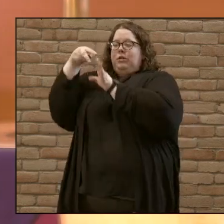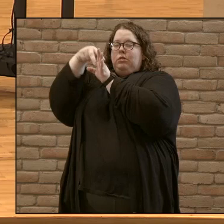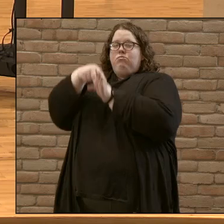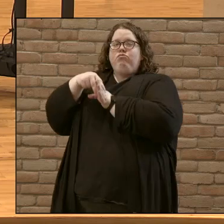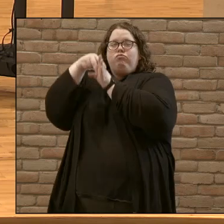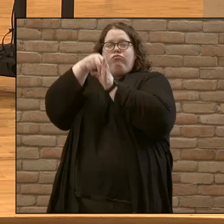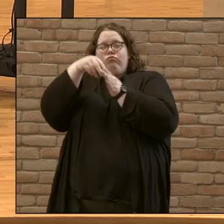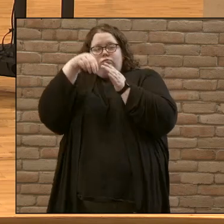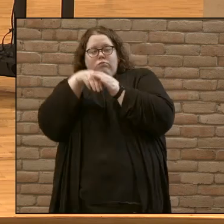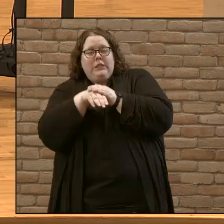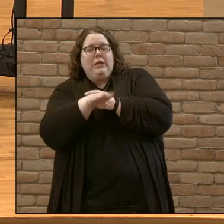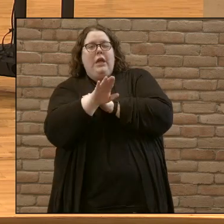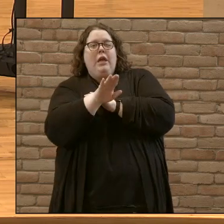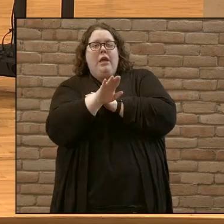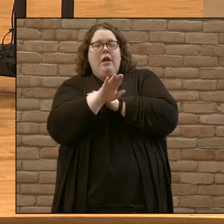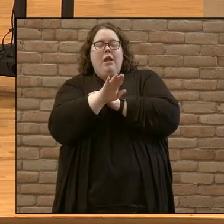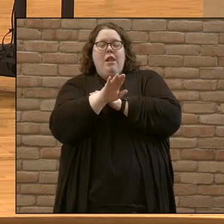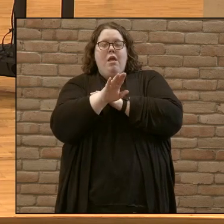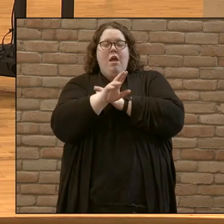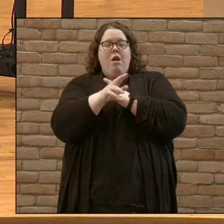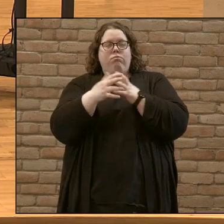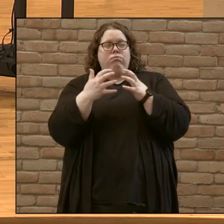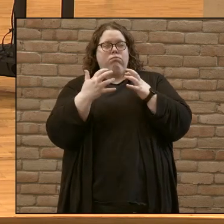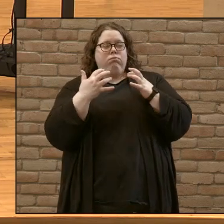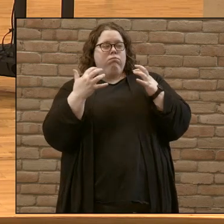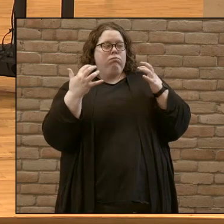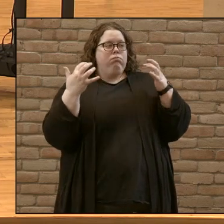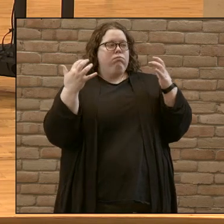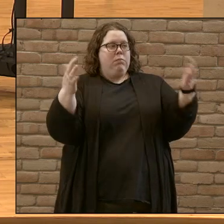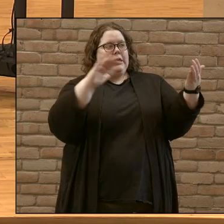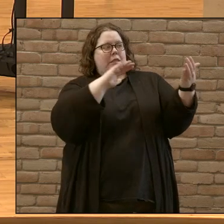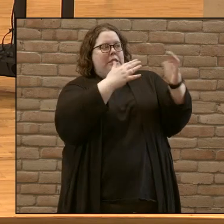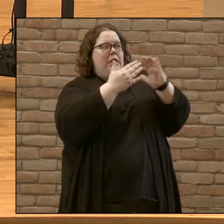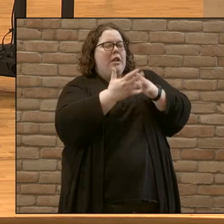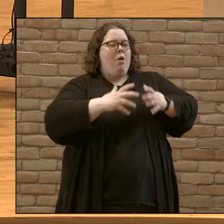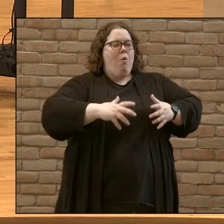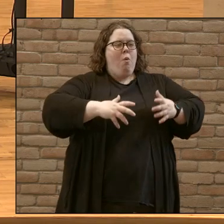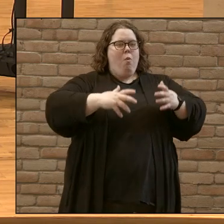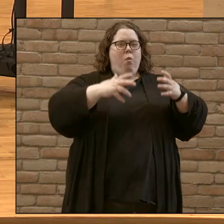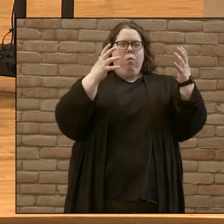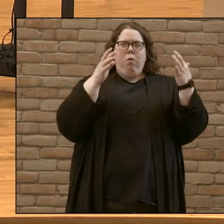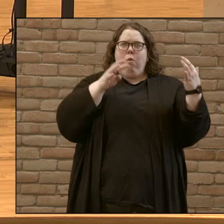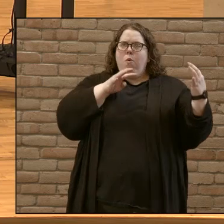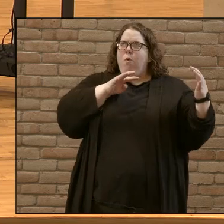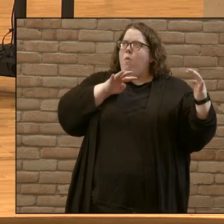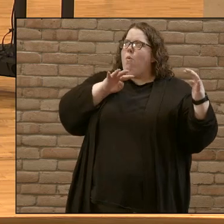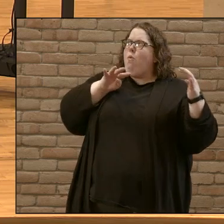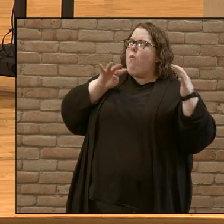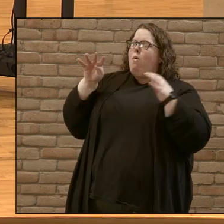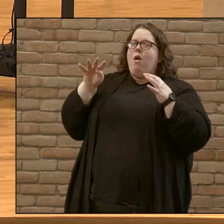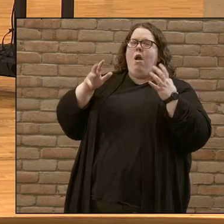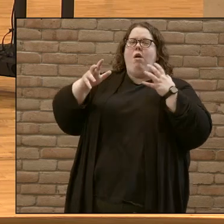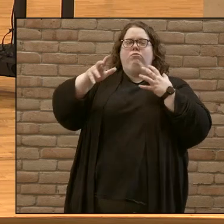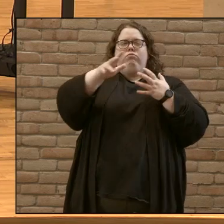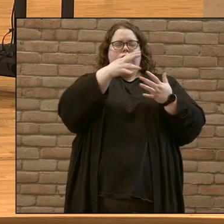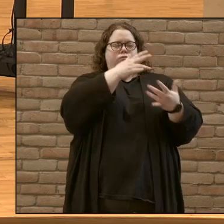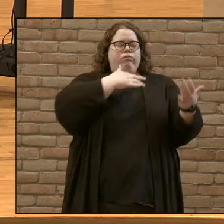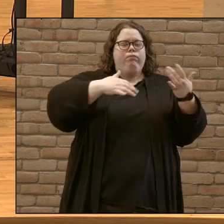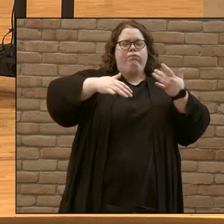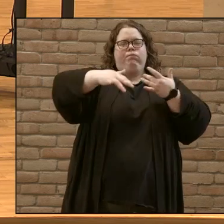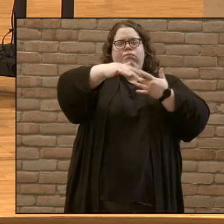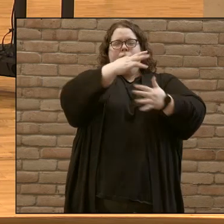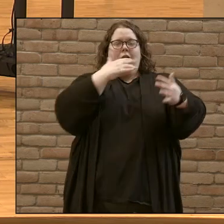hear. The entire city of Jerusalem was in an uproar. There's so much happening, so